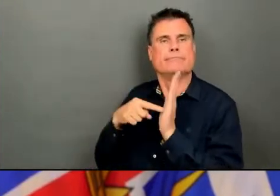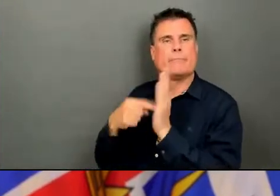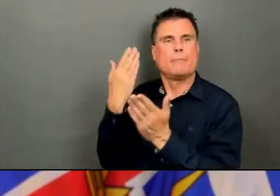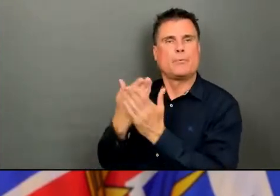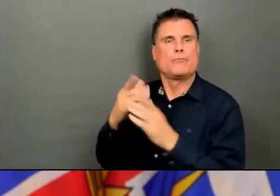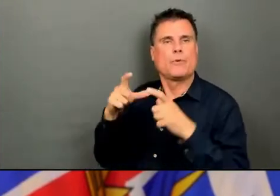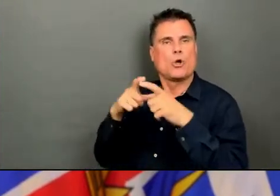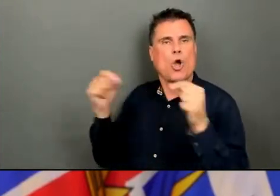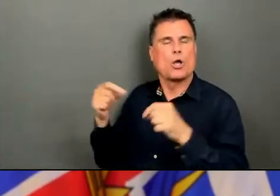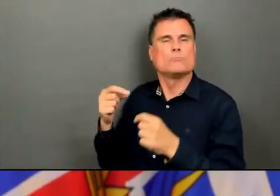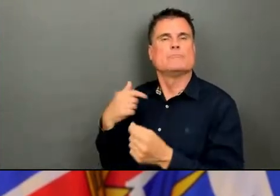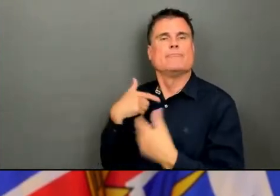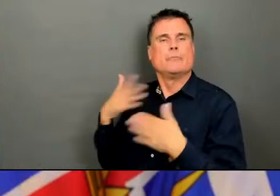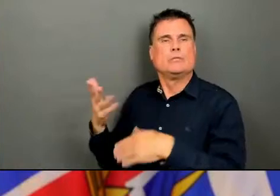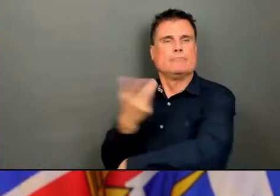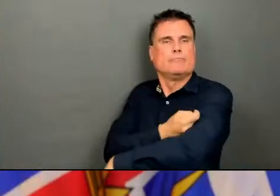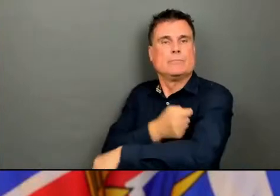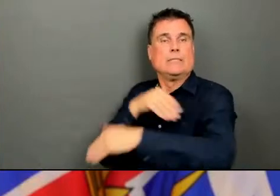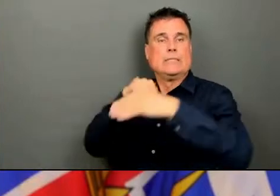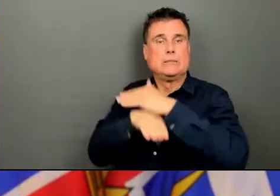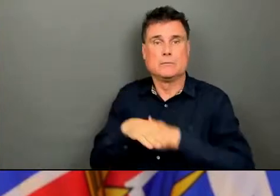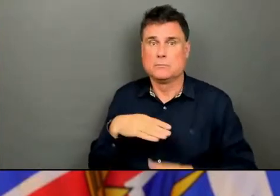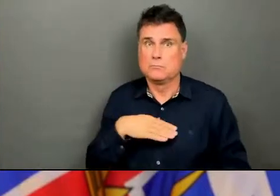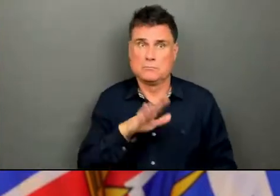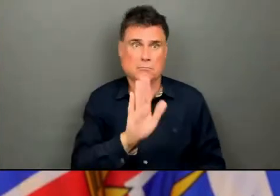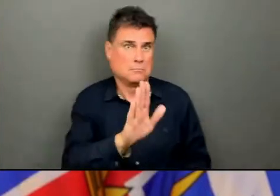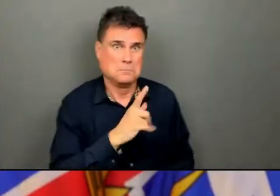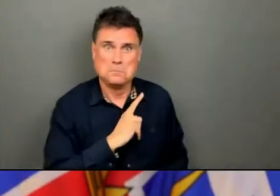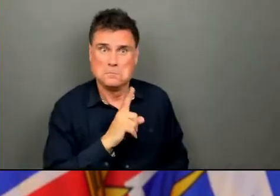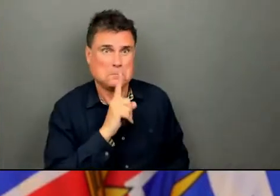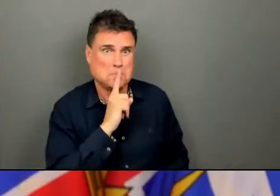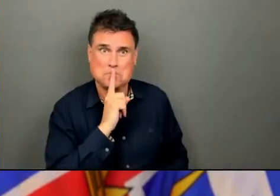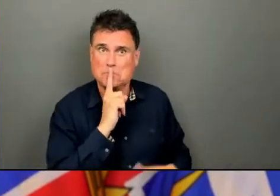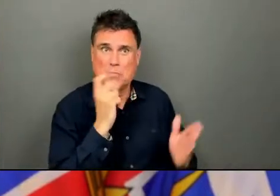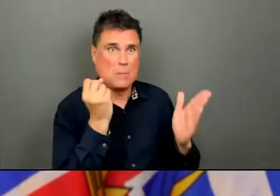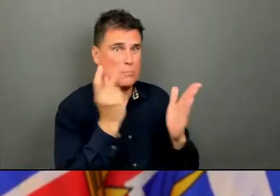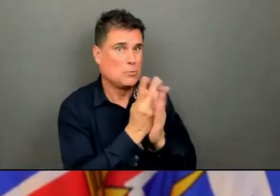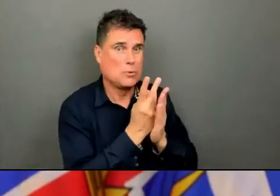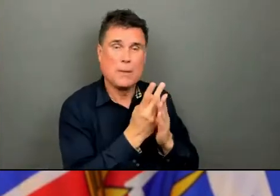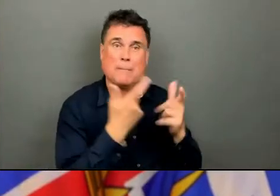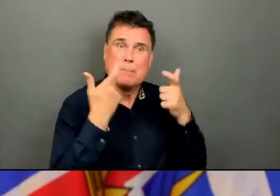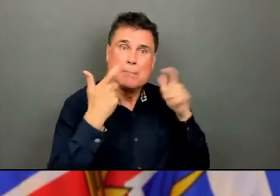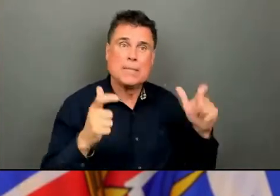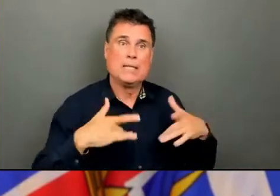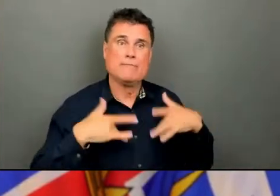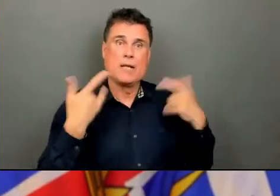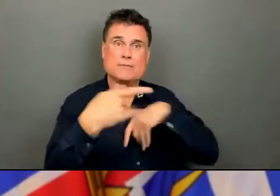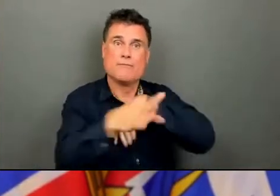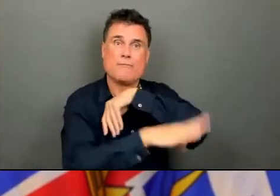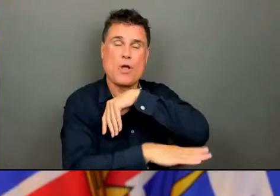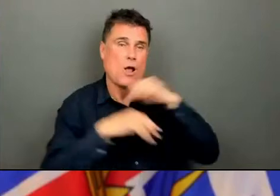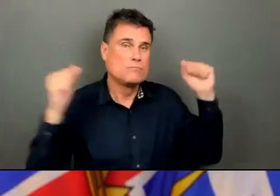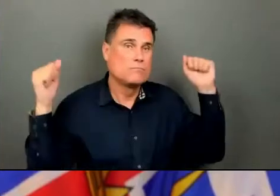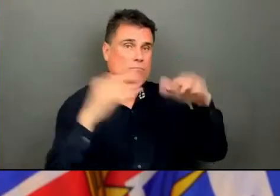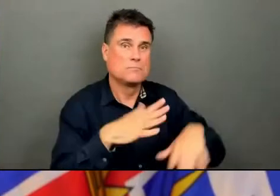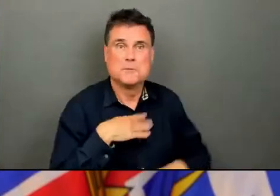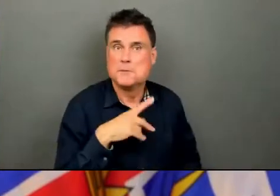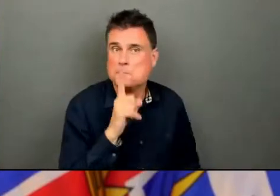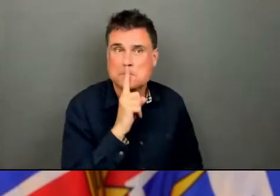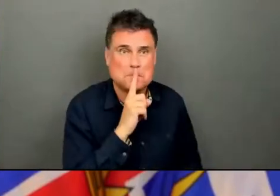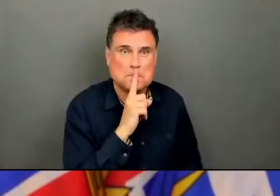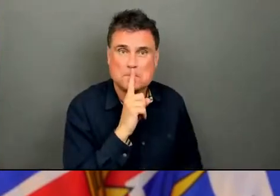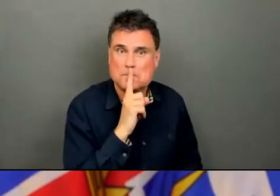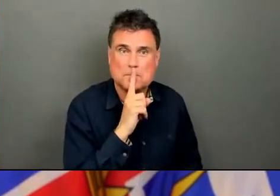any large concerts or large events for the fall. I know that many have planned these with